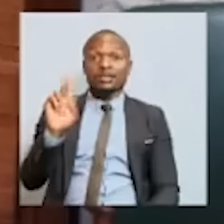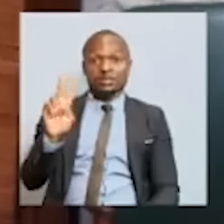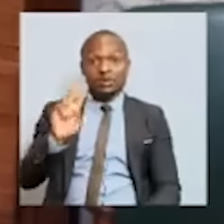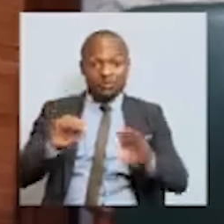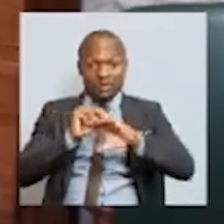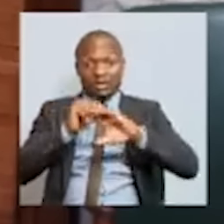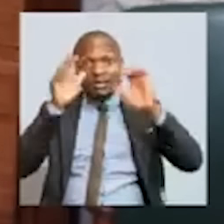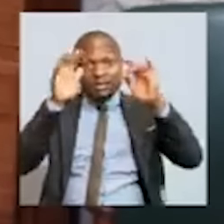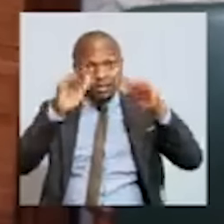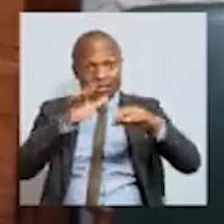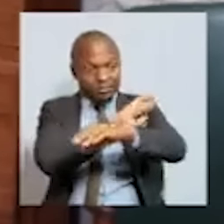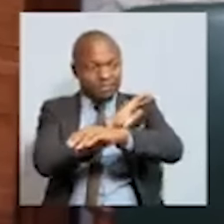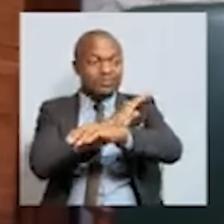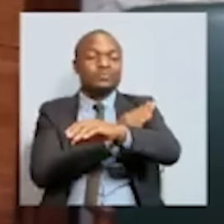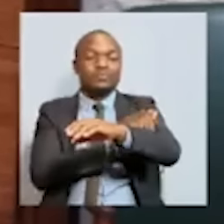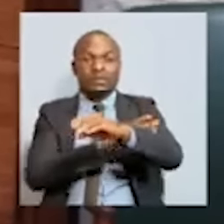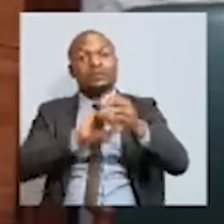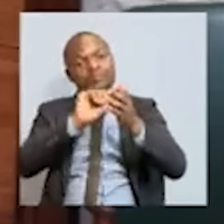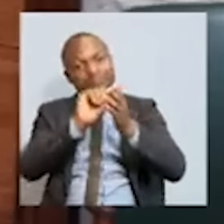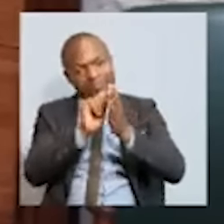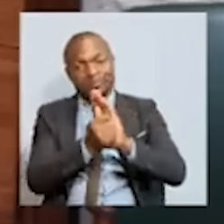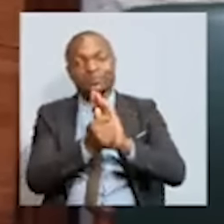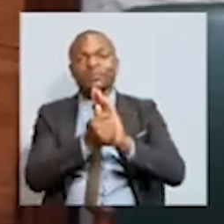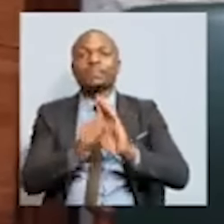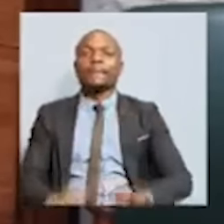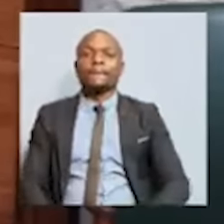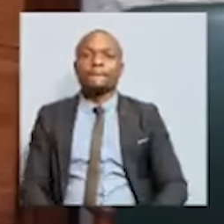Assembly Powers and Privileges Act,